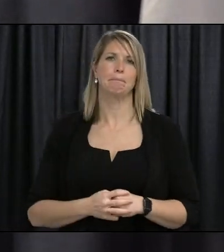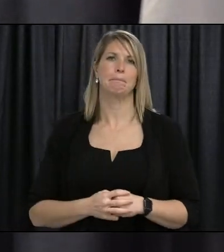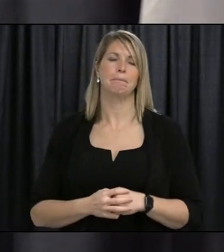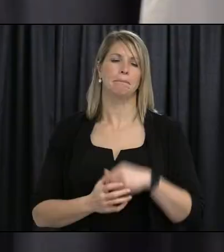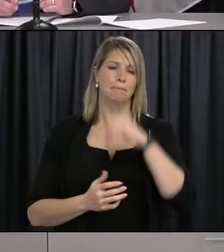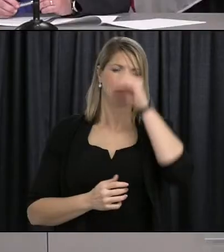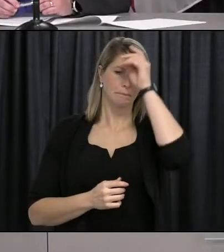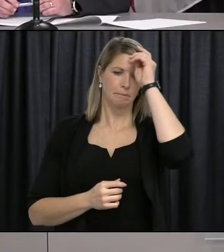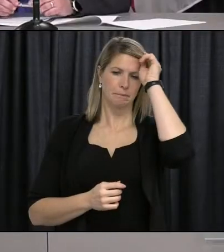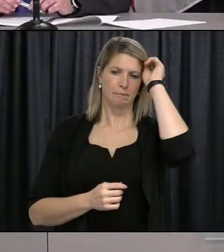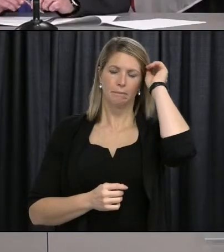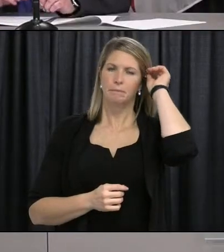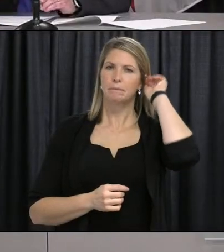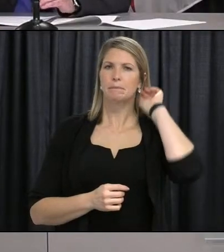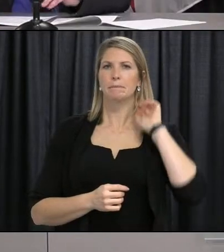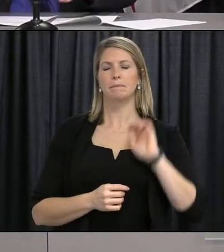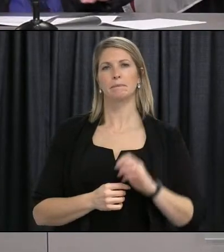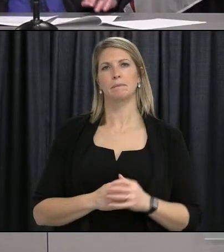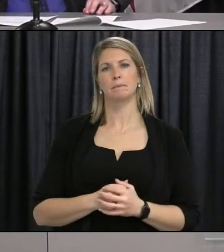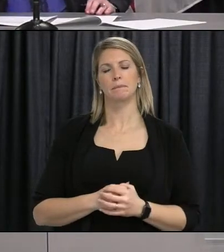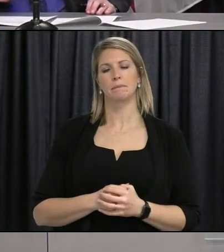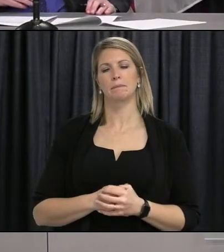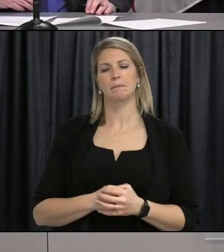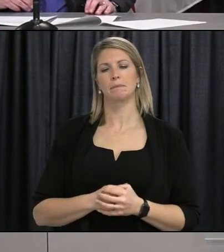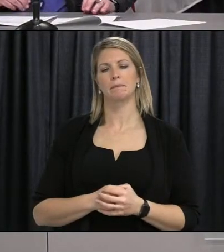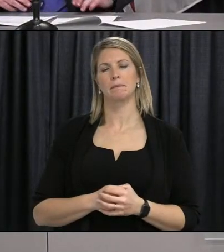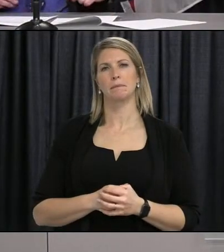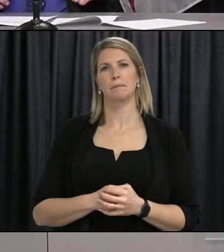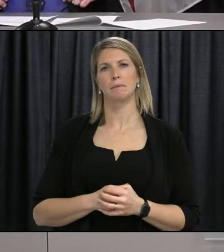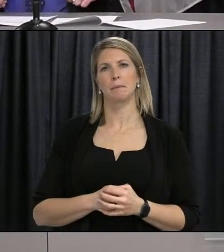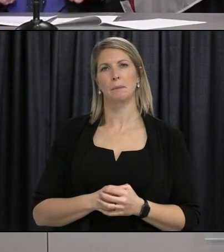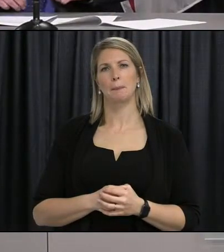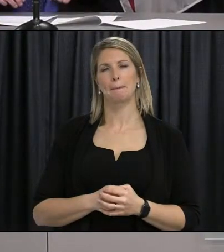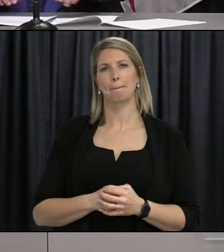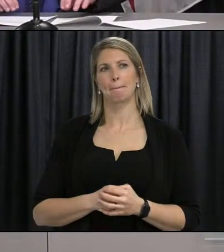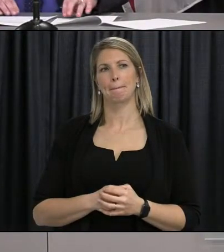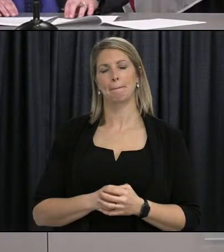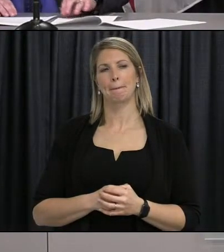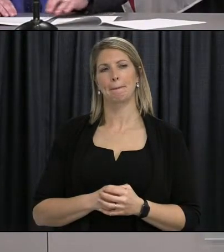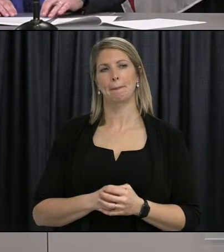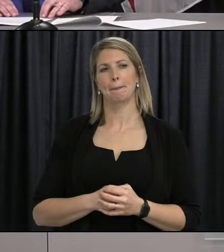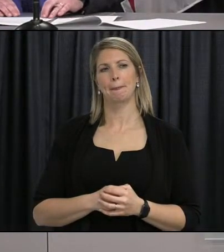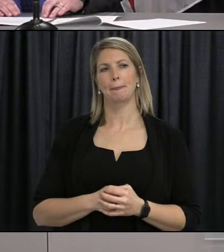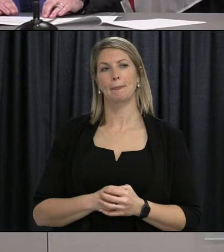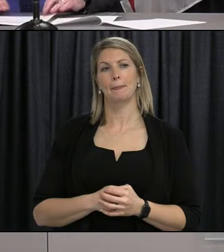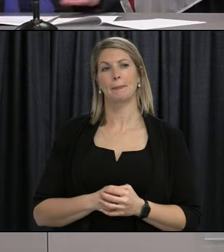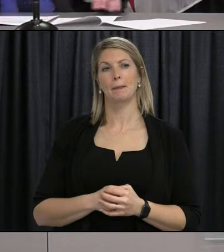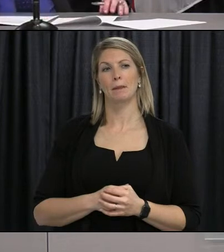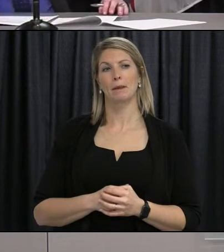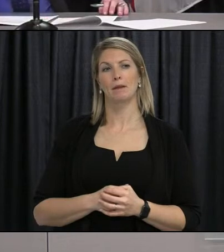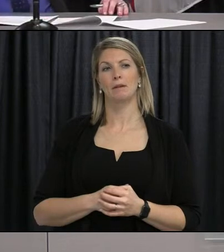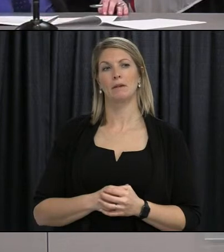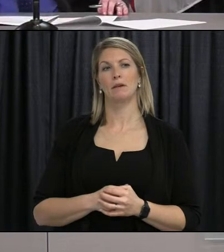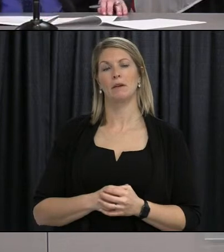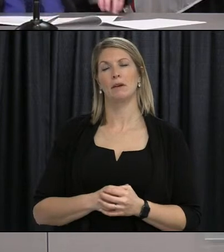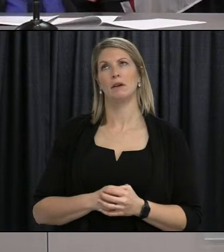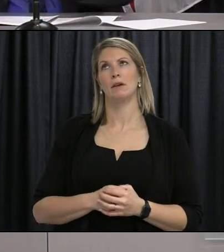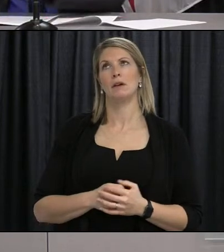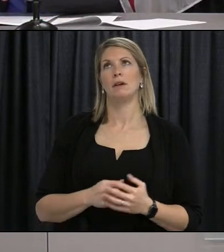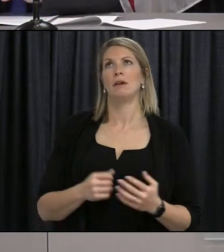Yeah, I guess sorry. in terms of what happens. I mean, it's a